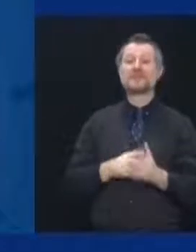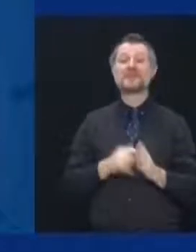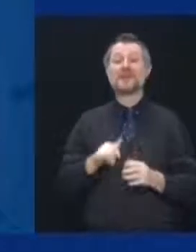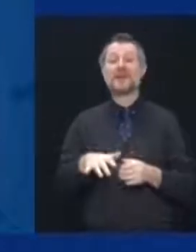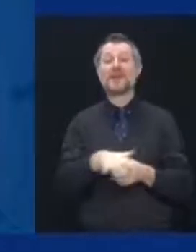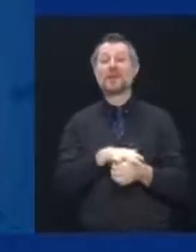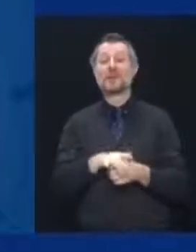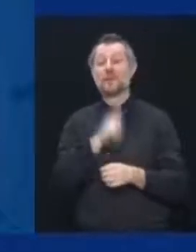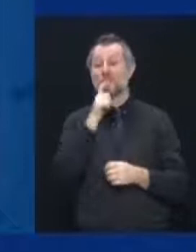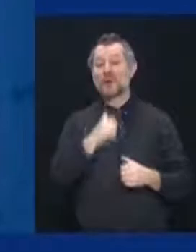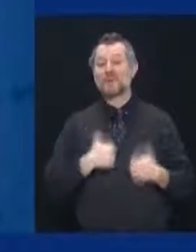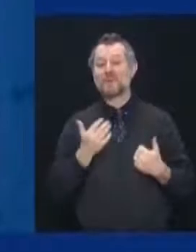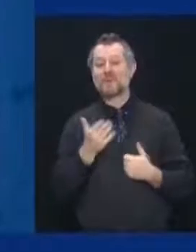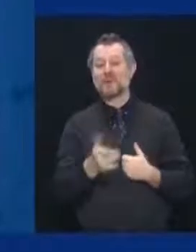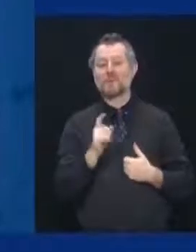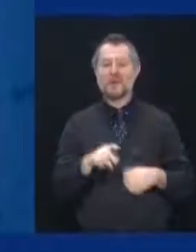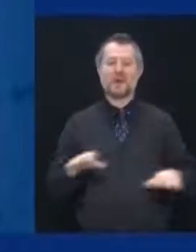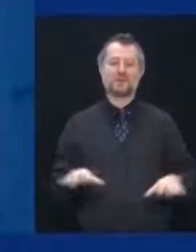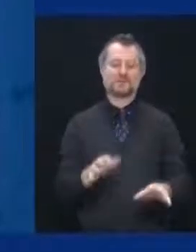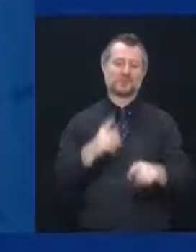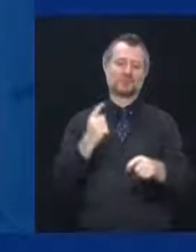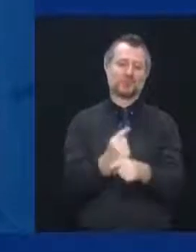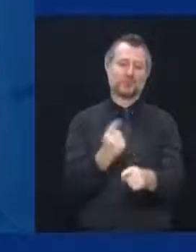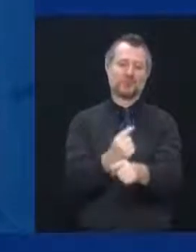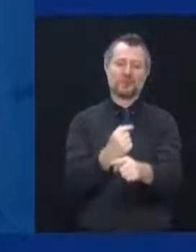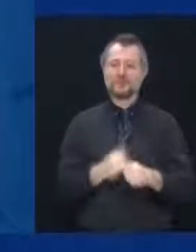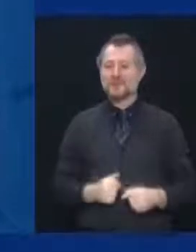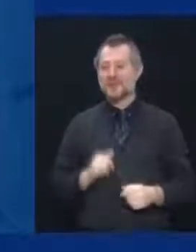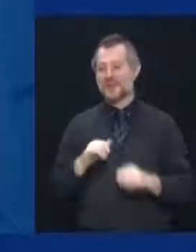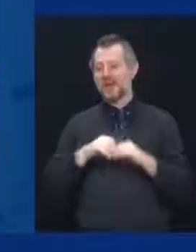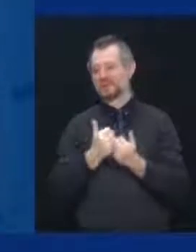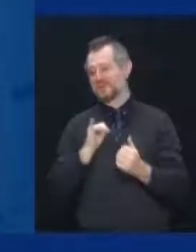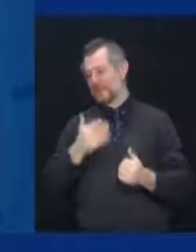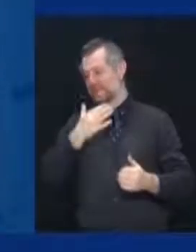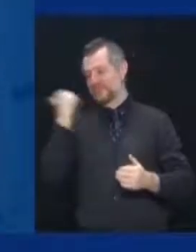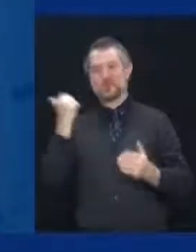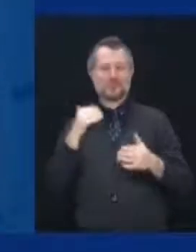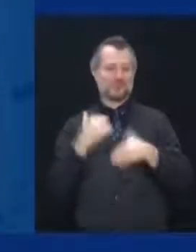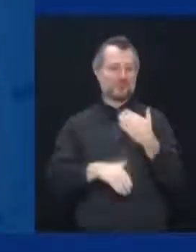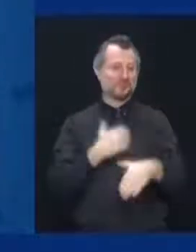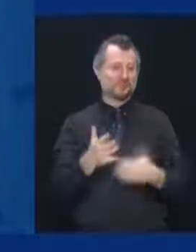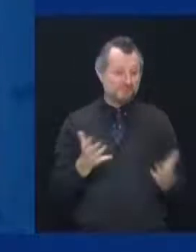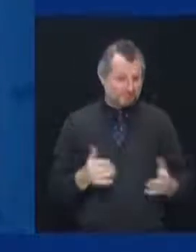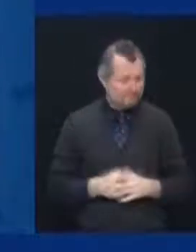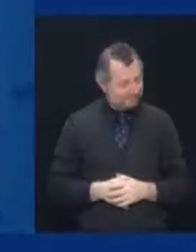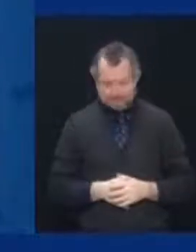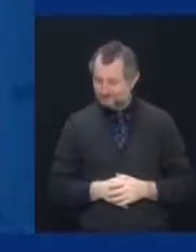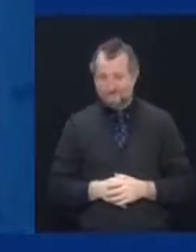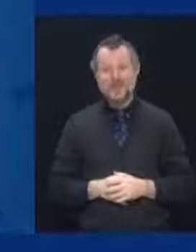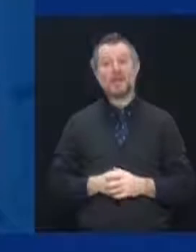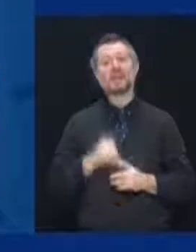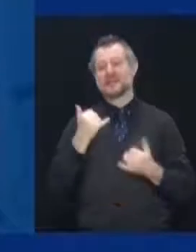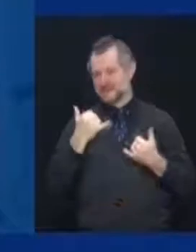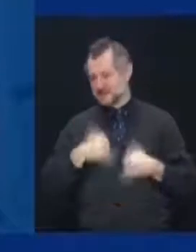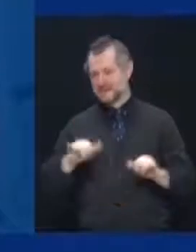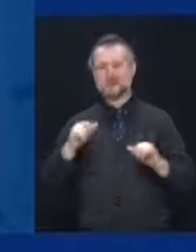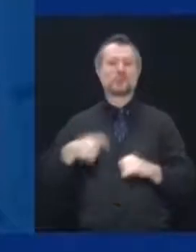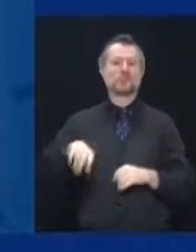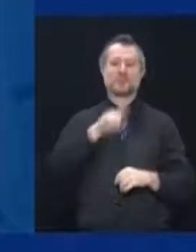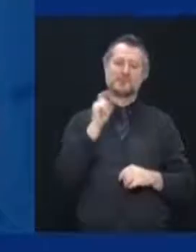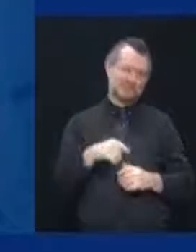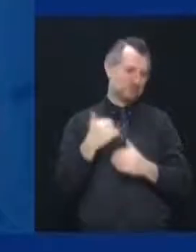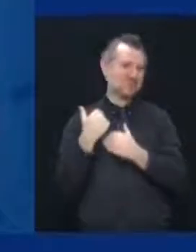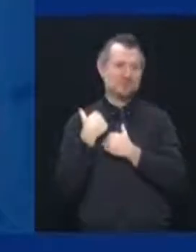will change. That's when it will change. There's still personal responsibility,